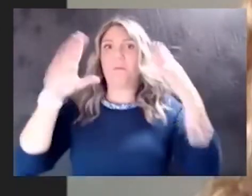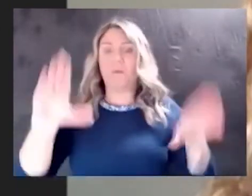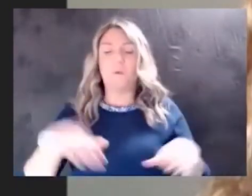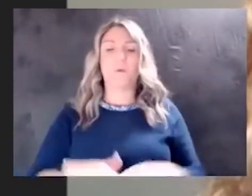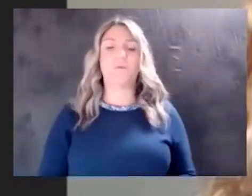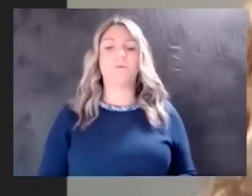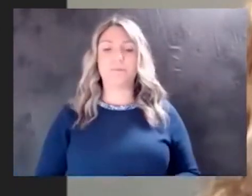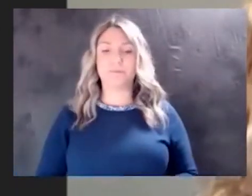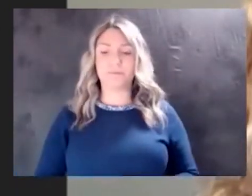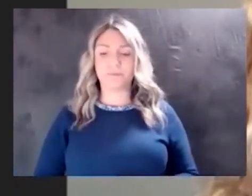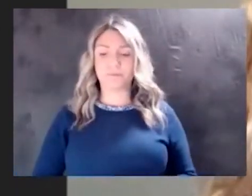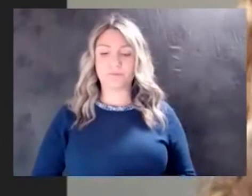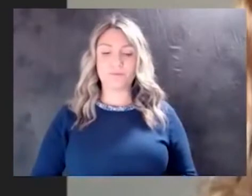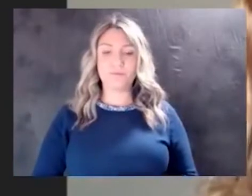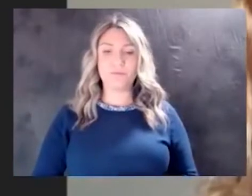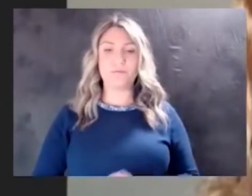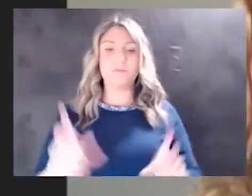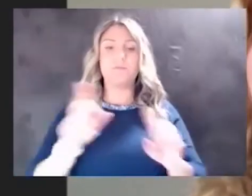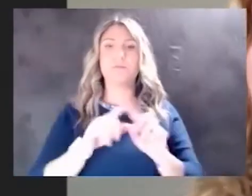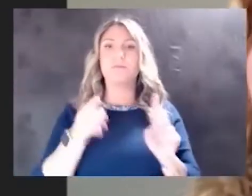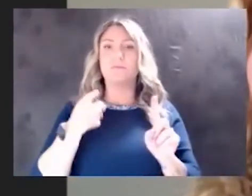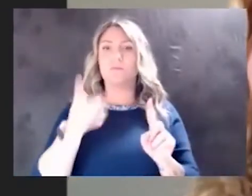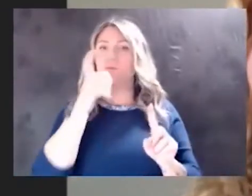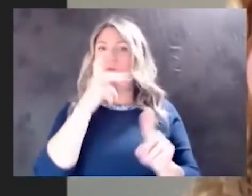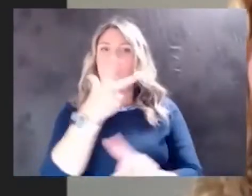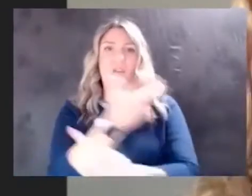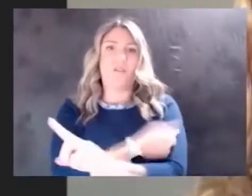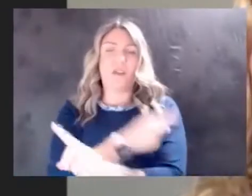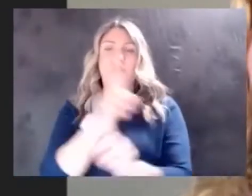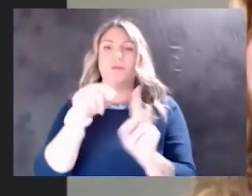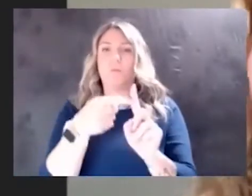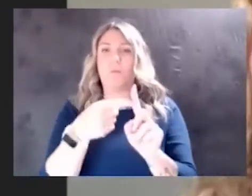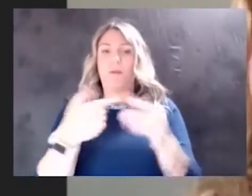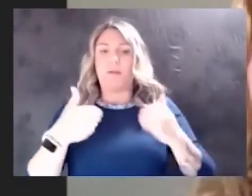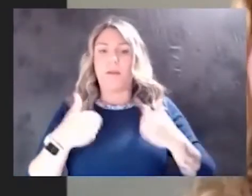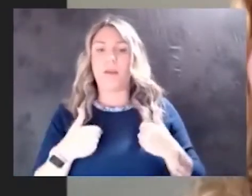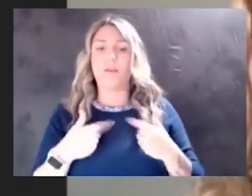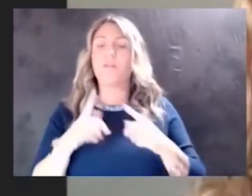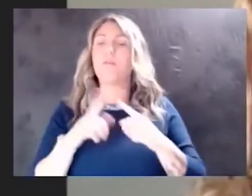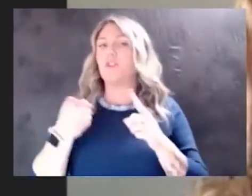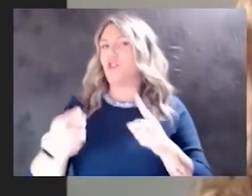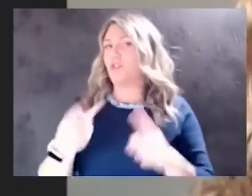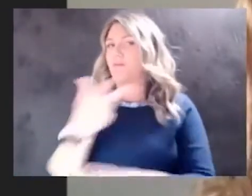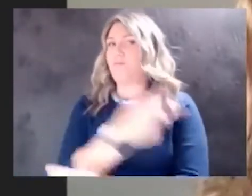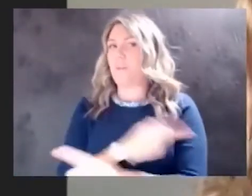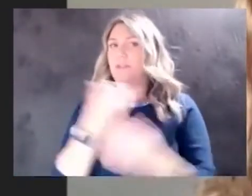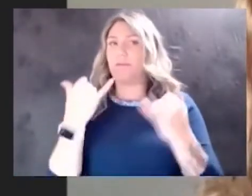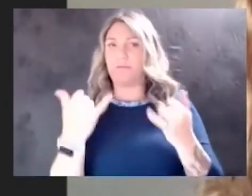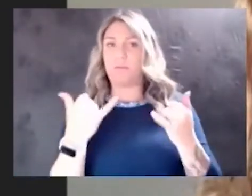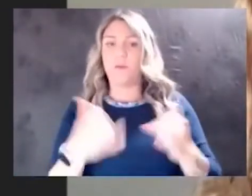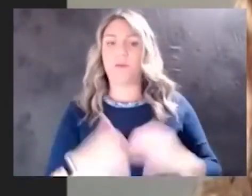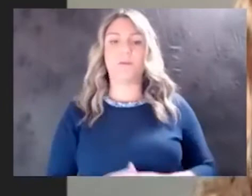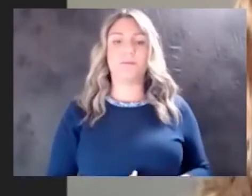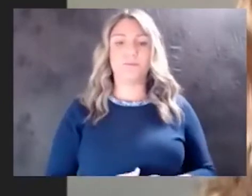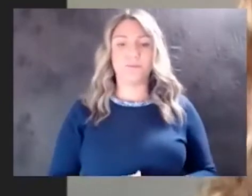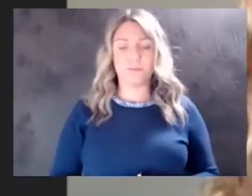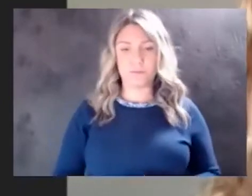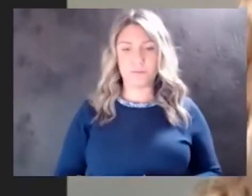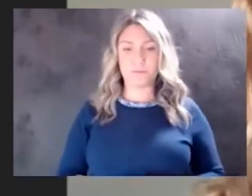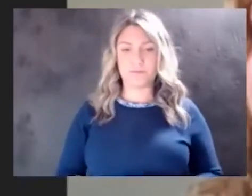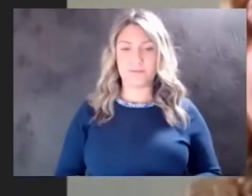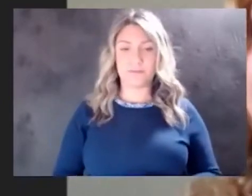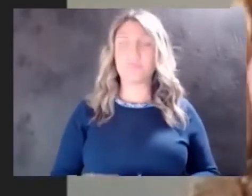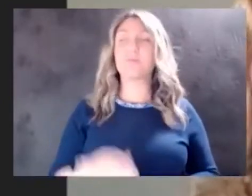Mm-hmm. But she wasn't vaccinated when she got it, but she's vaccinated now. And good choice.